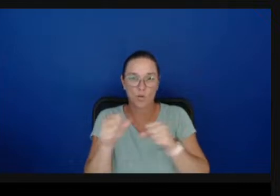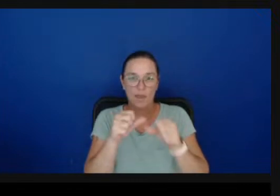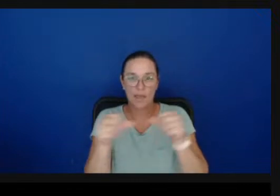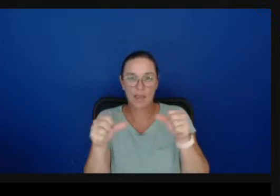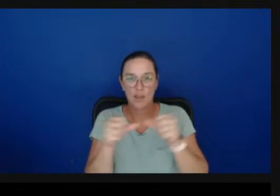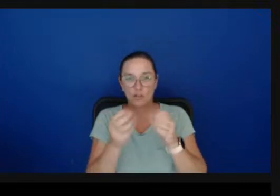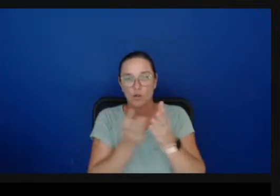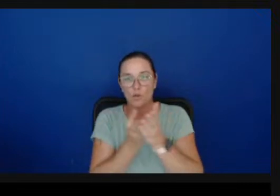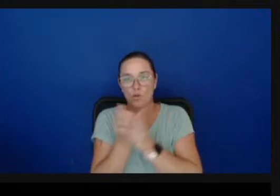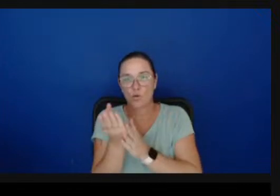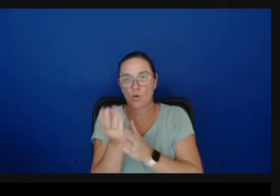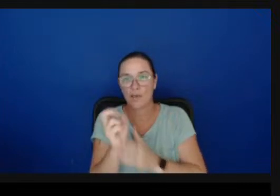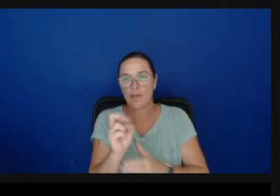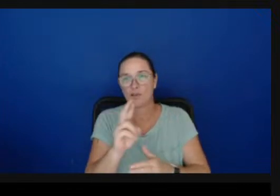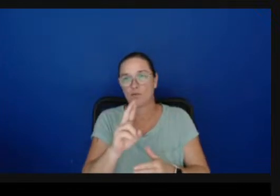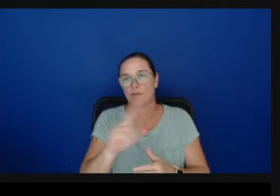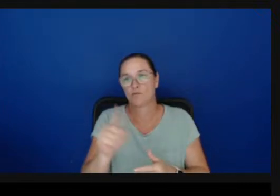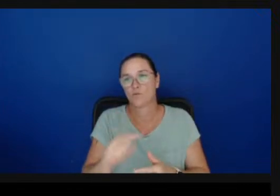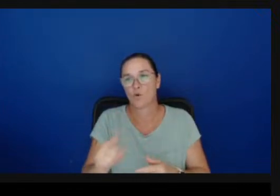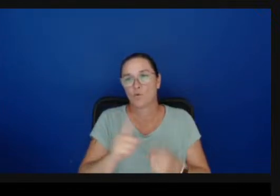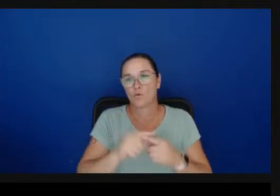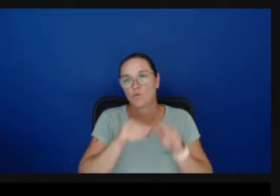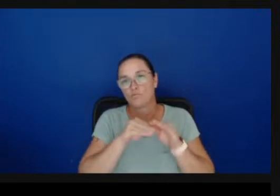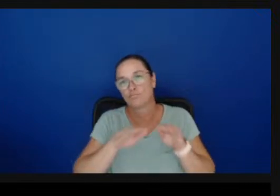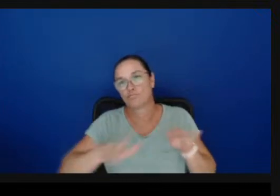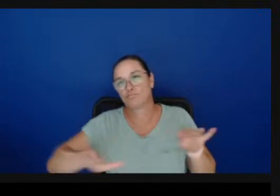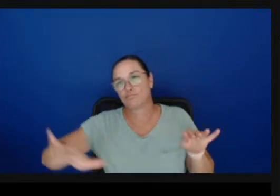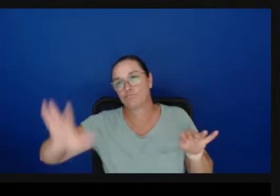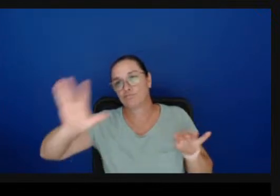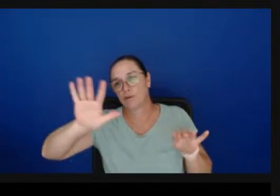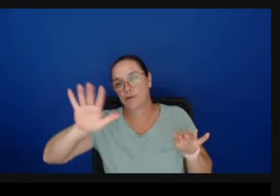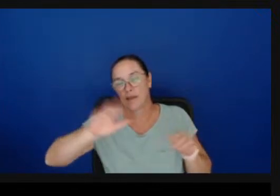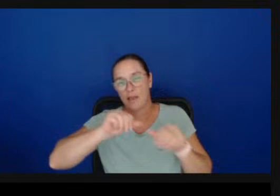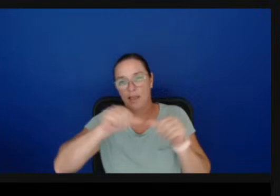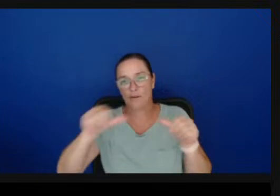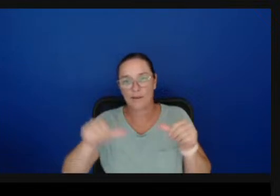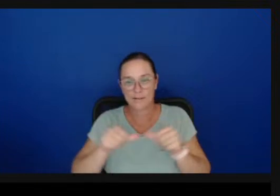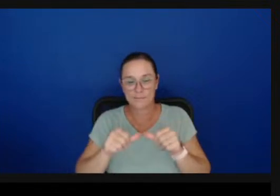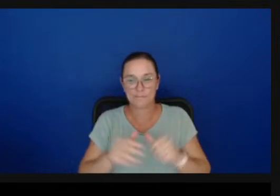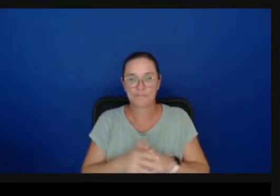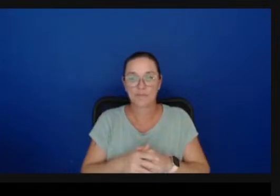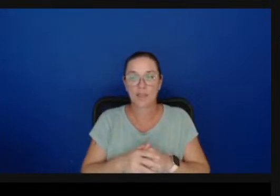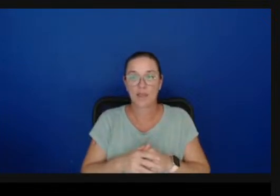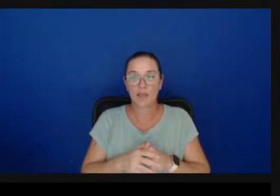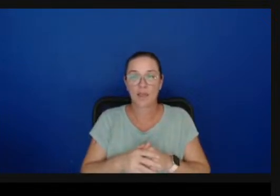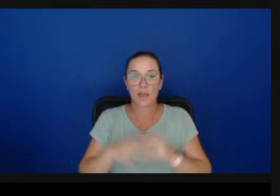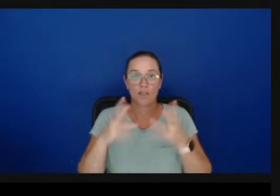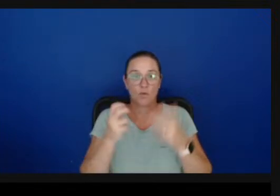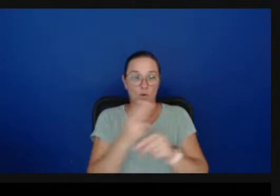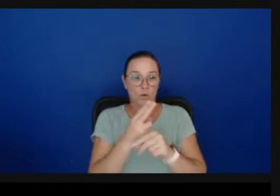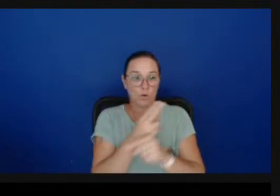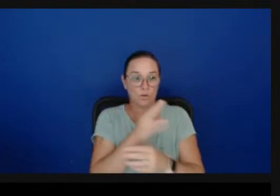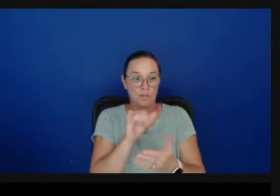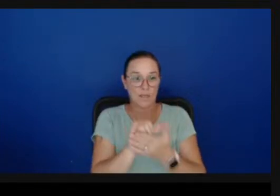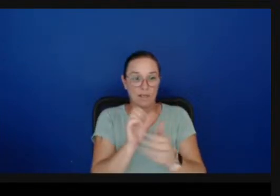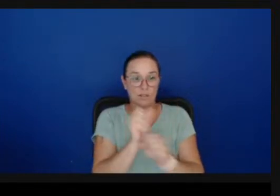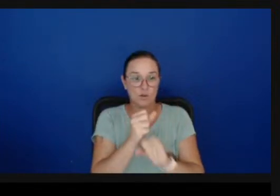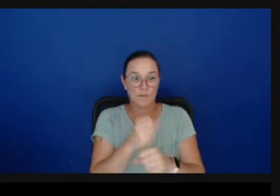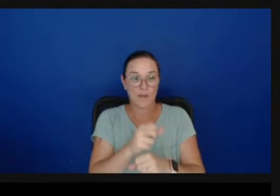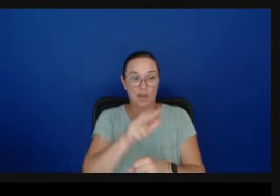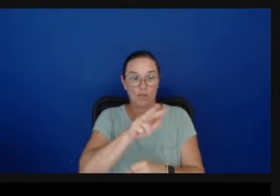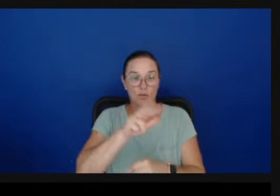Rift Zone to all these different areas that these are picking up. And the idea is to use this to create a 3-dimensional